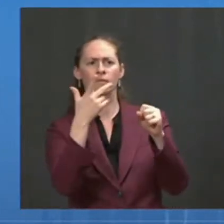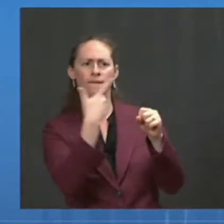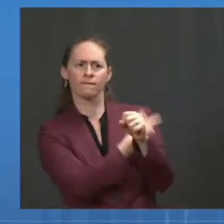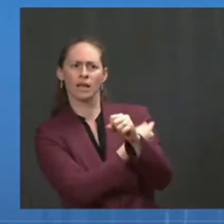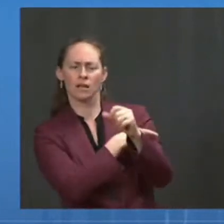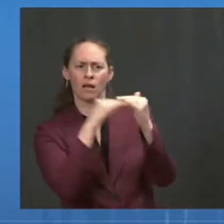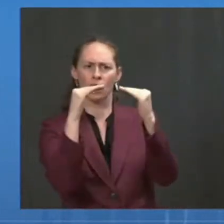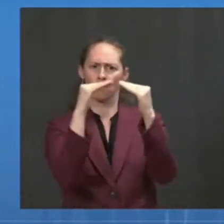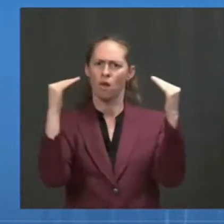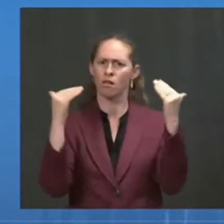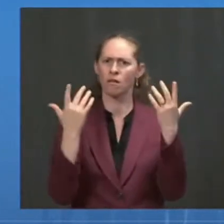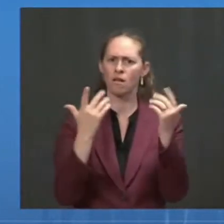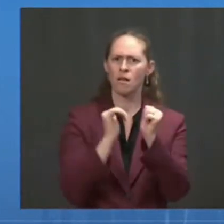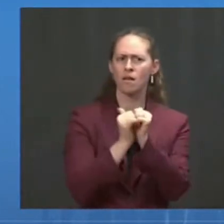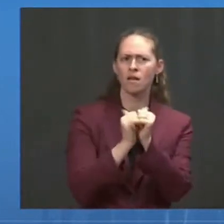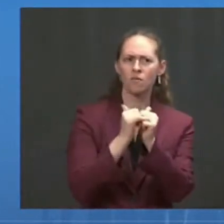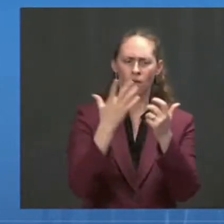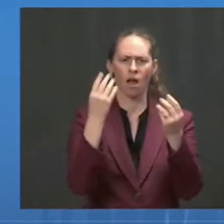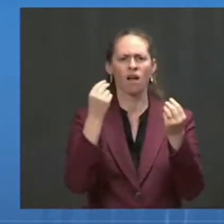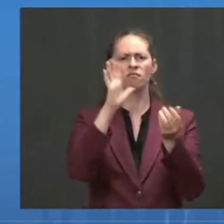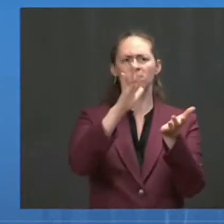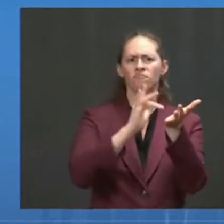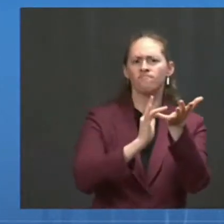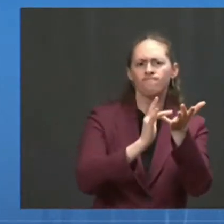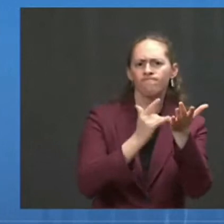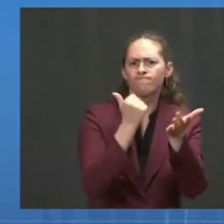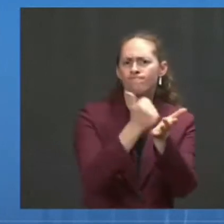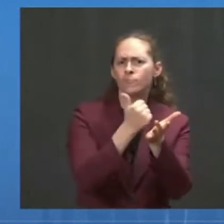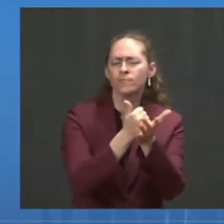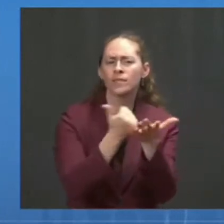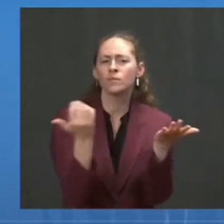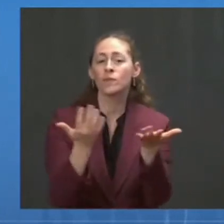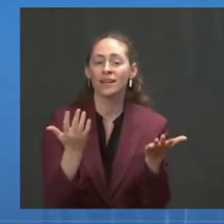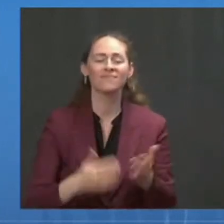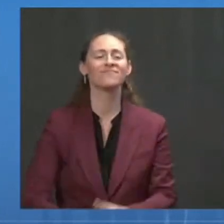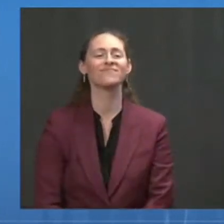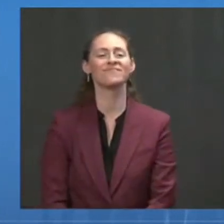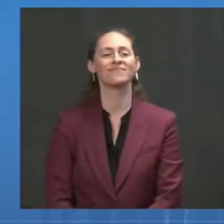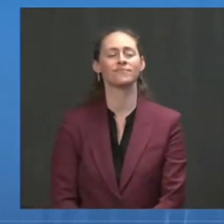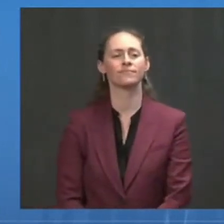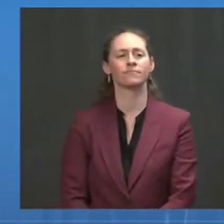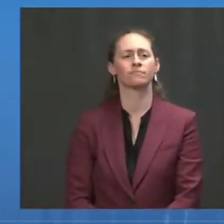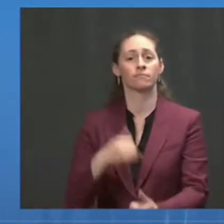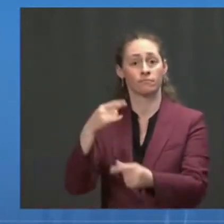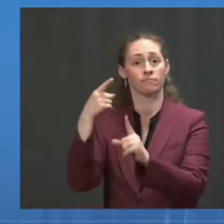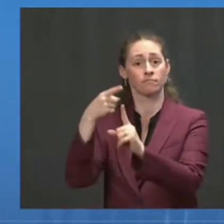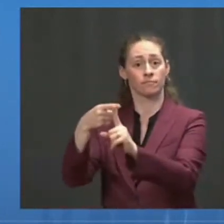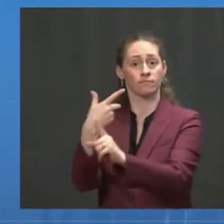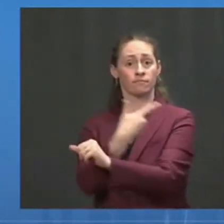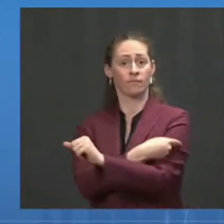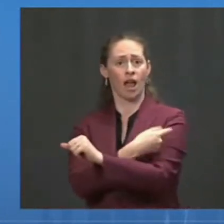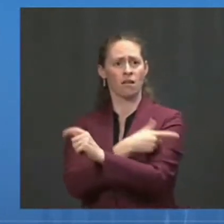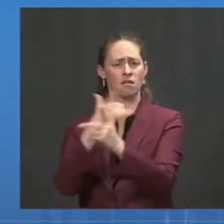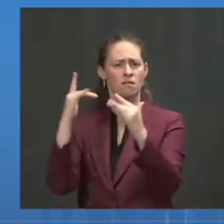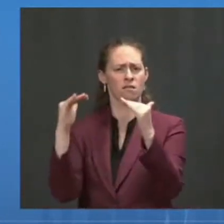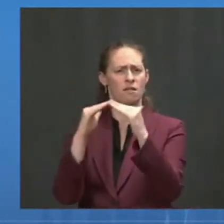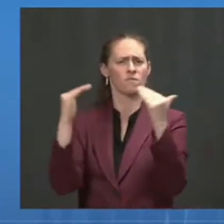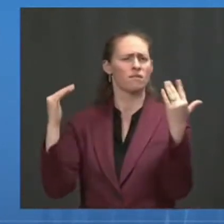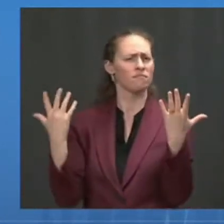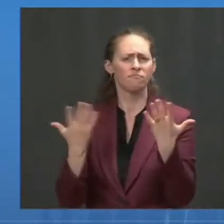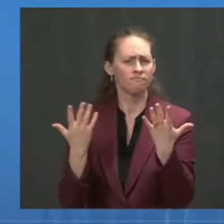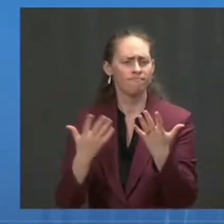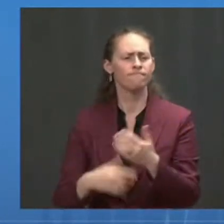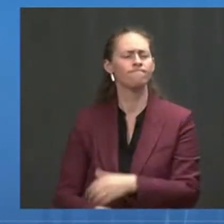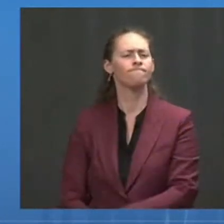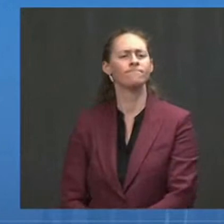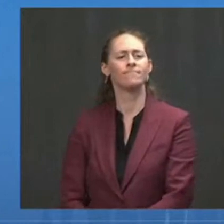COVID-19 therapies. So first, when it comes to vaccinations and equity, important to note that the majority of people